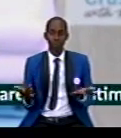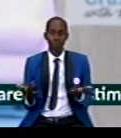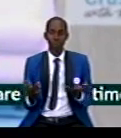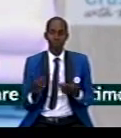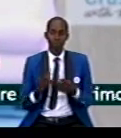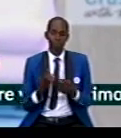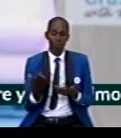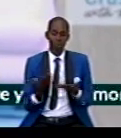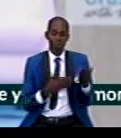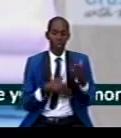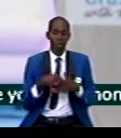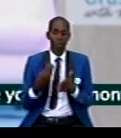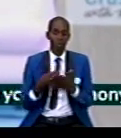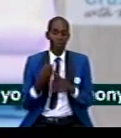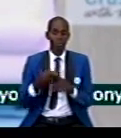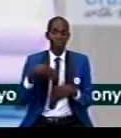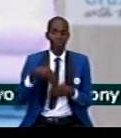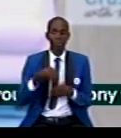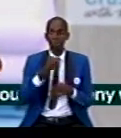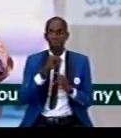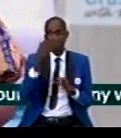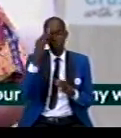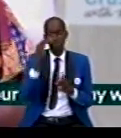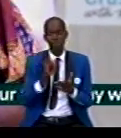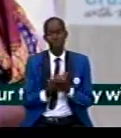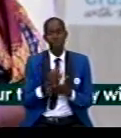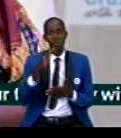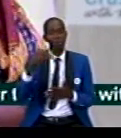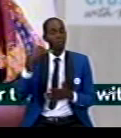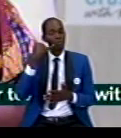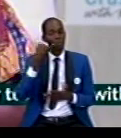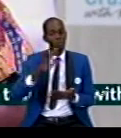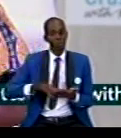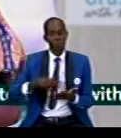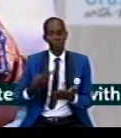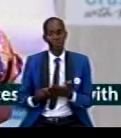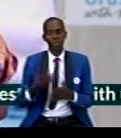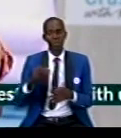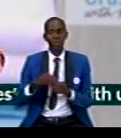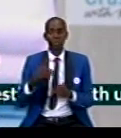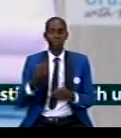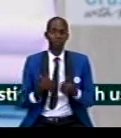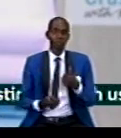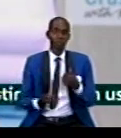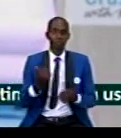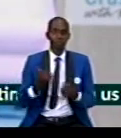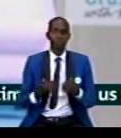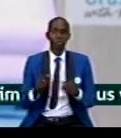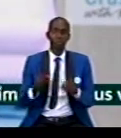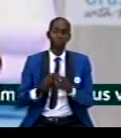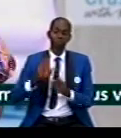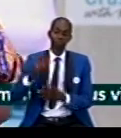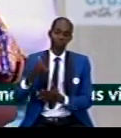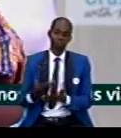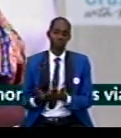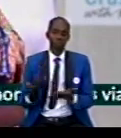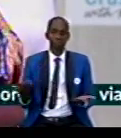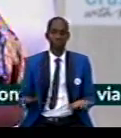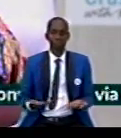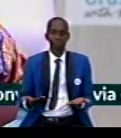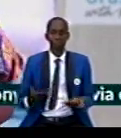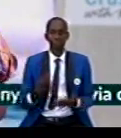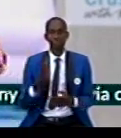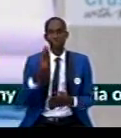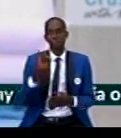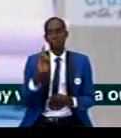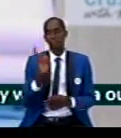fell down inside car. So I reached here around 1 o'clock. It reached 2 o'clock. The driver